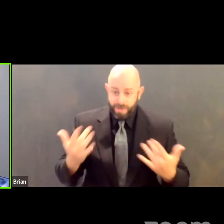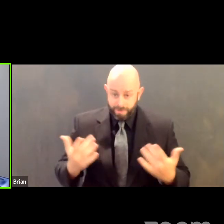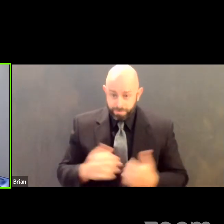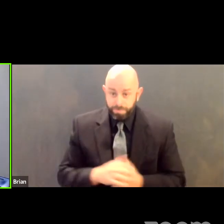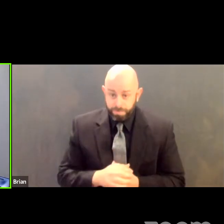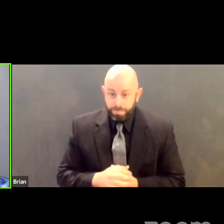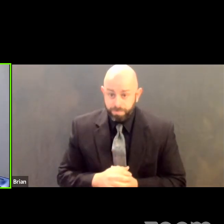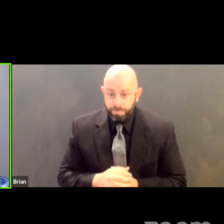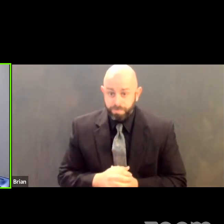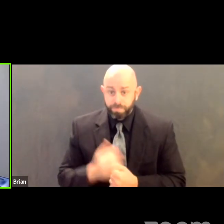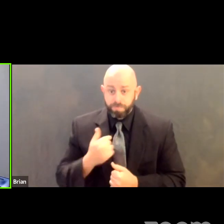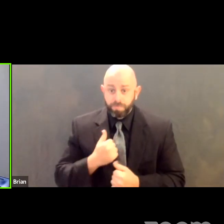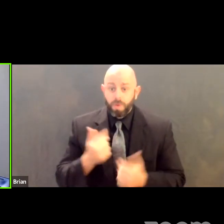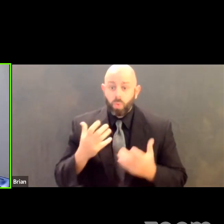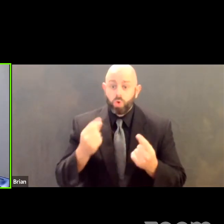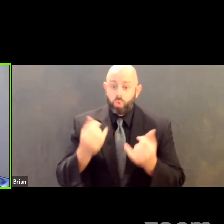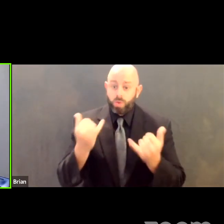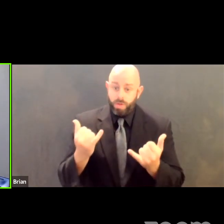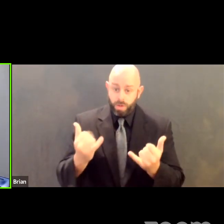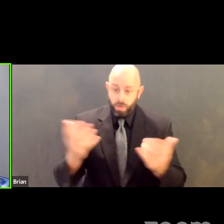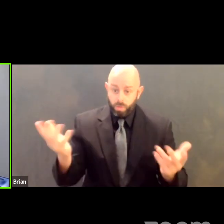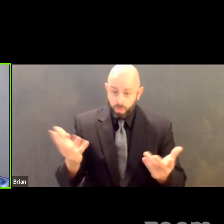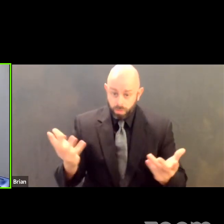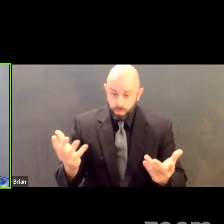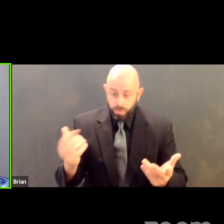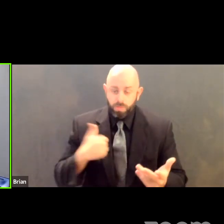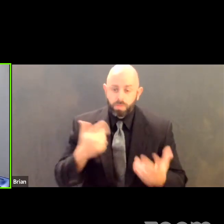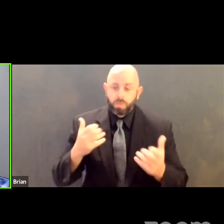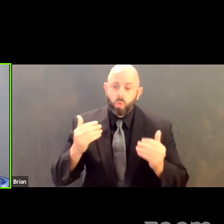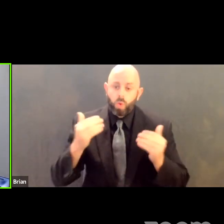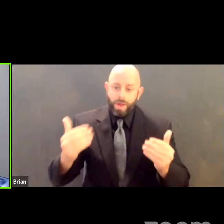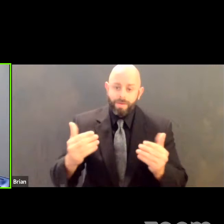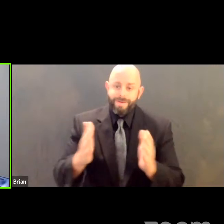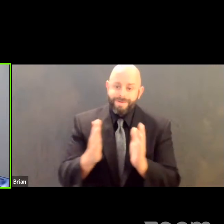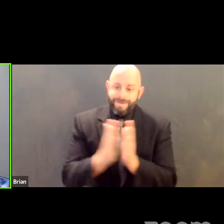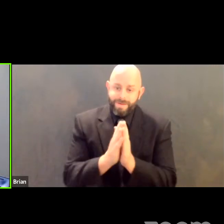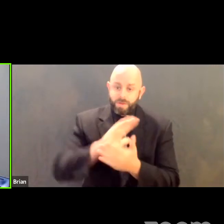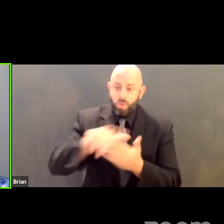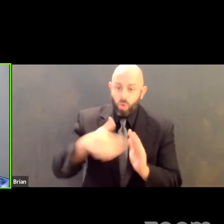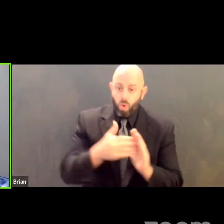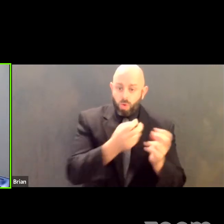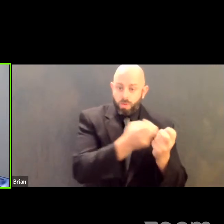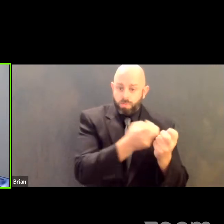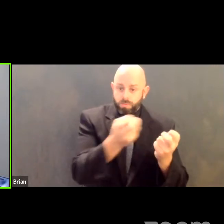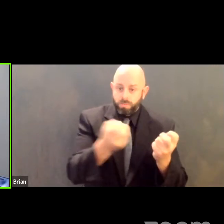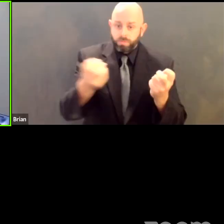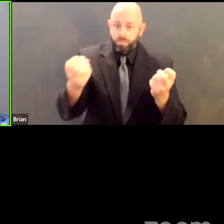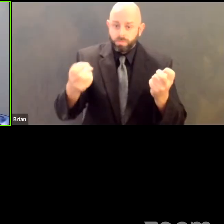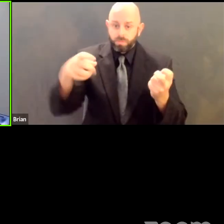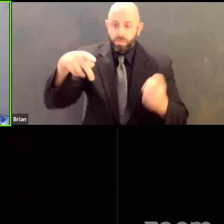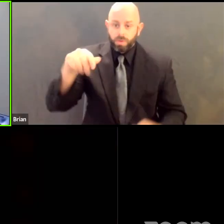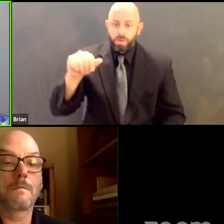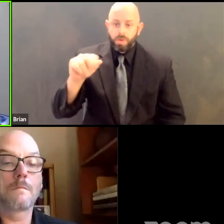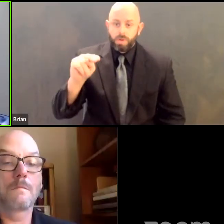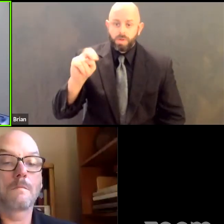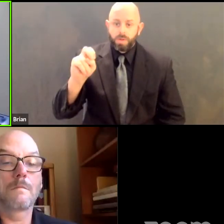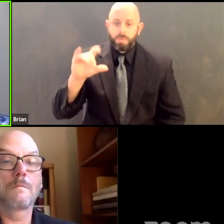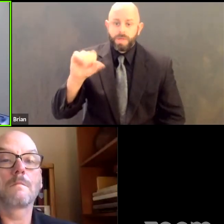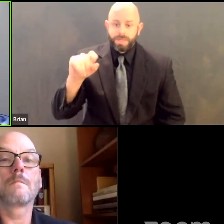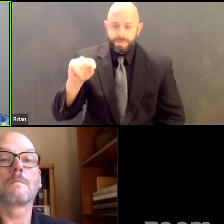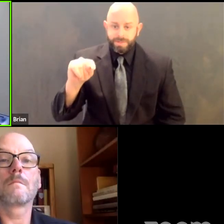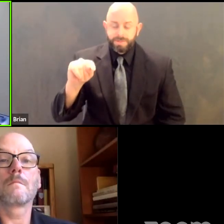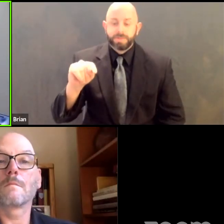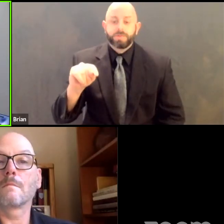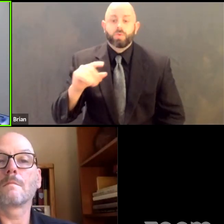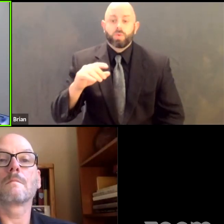And what I'd like to do now is go ahead and ask all of our panelists if they would go ahead and unmute and bring up their